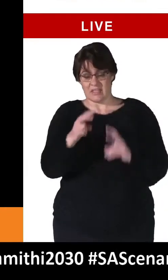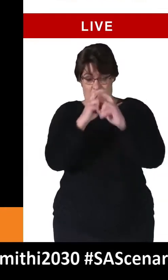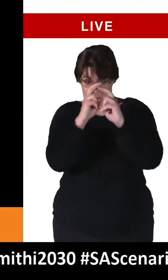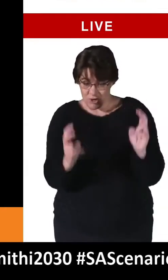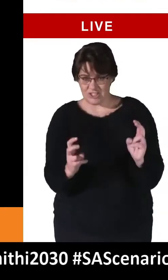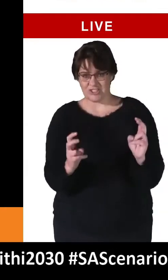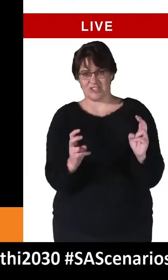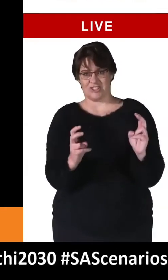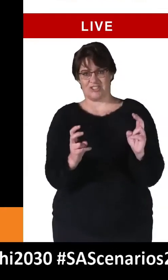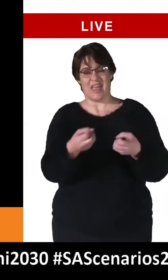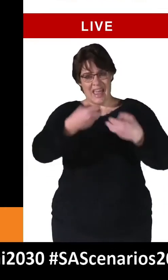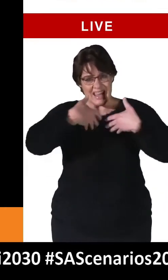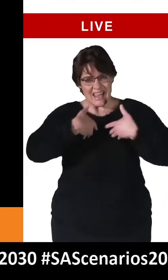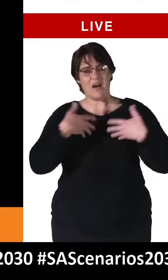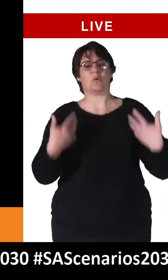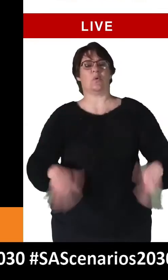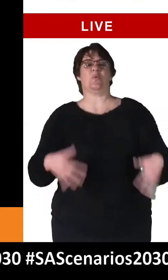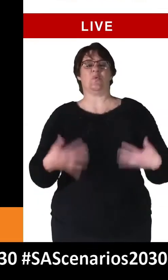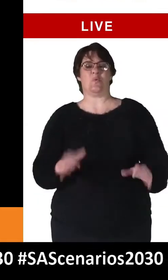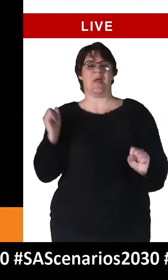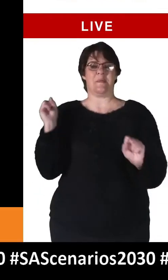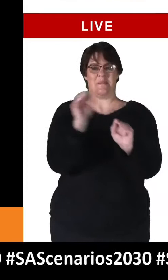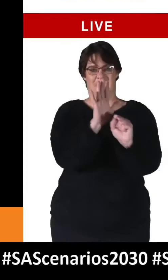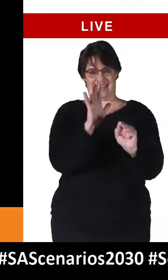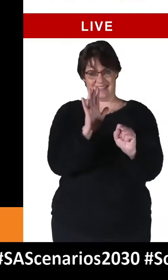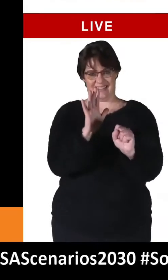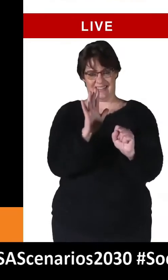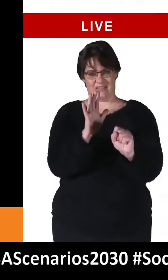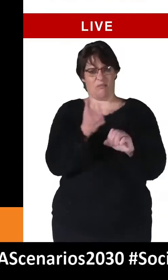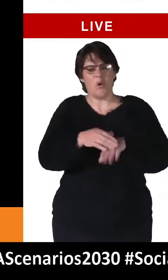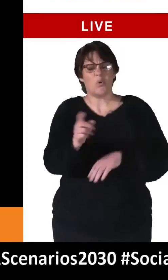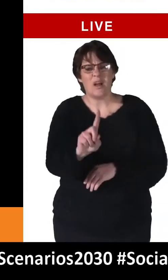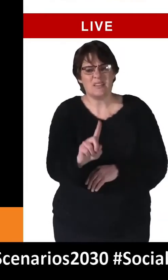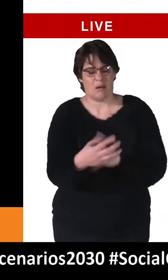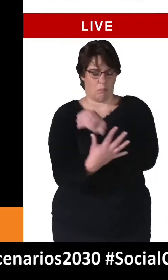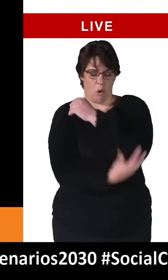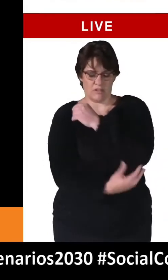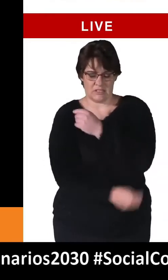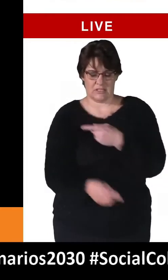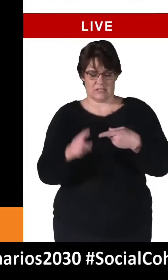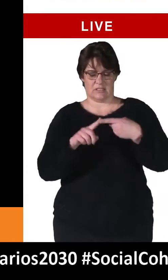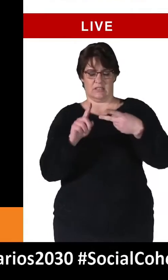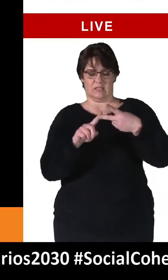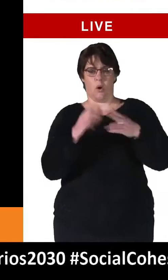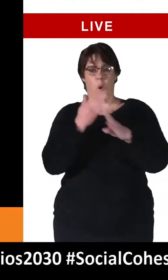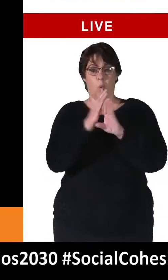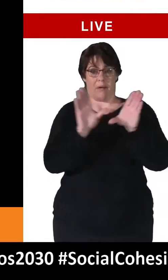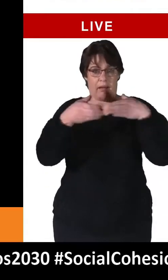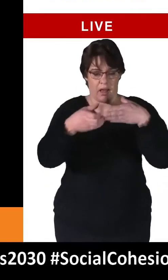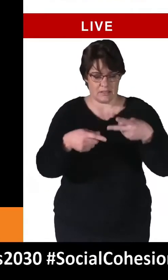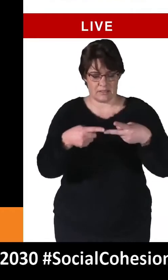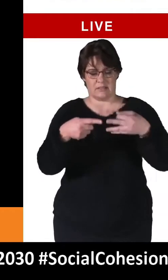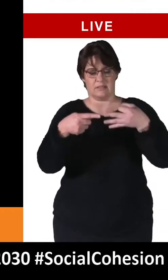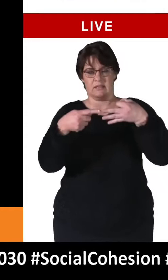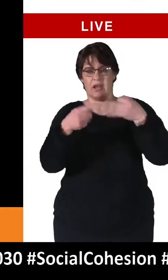bridge gives us a significant impact on poverty, on working class,